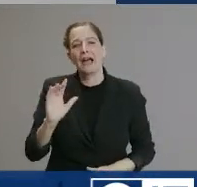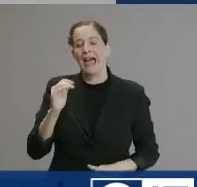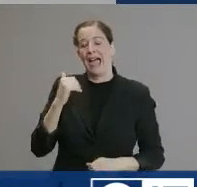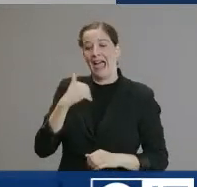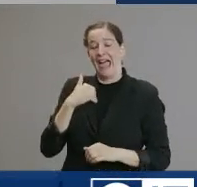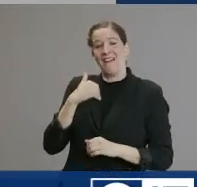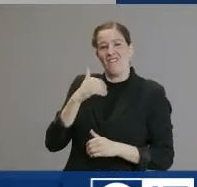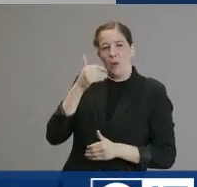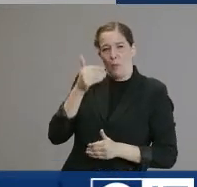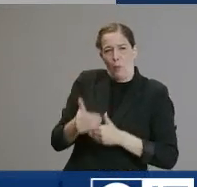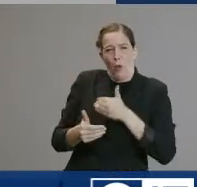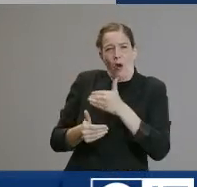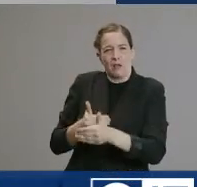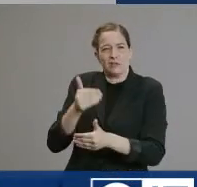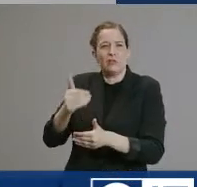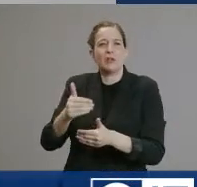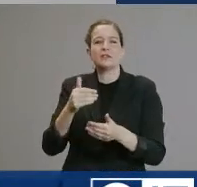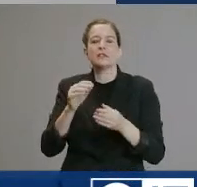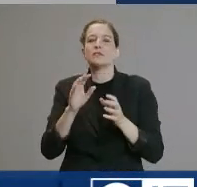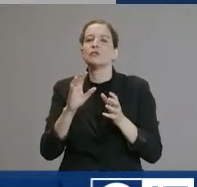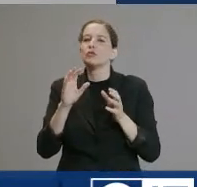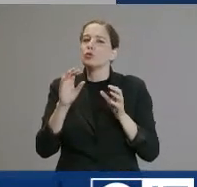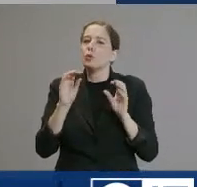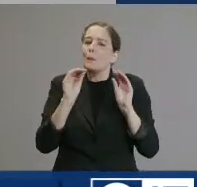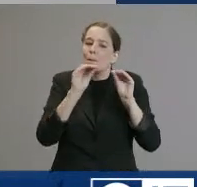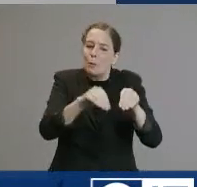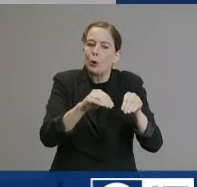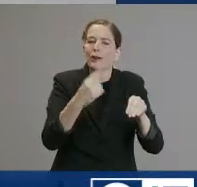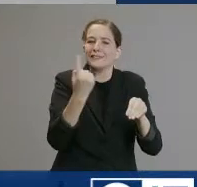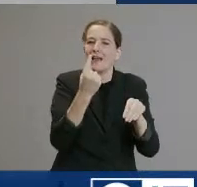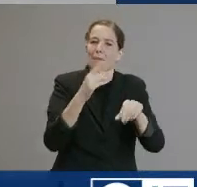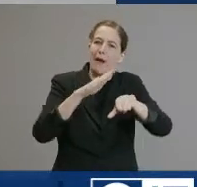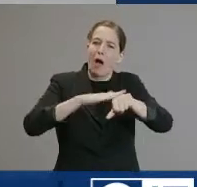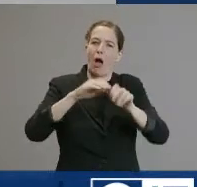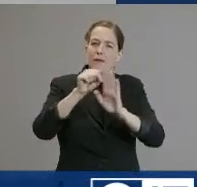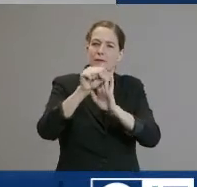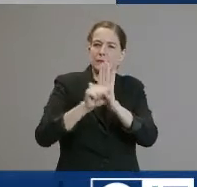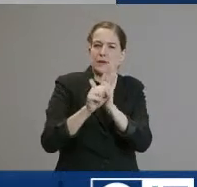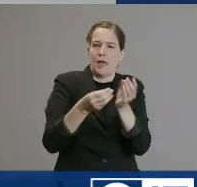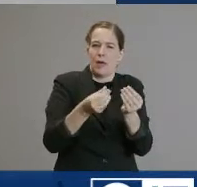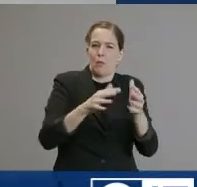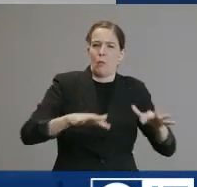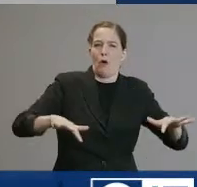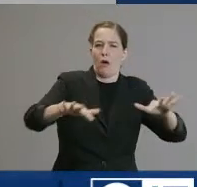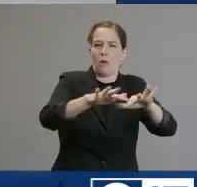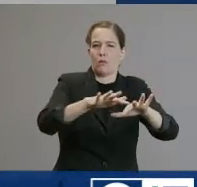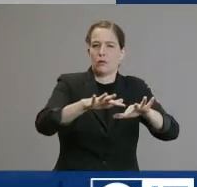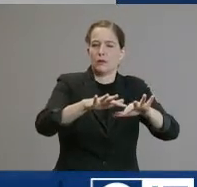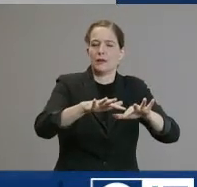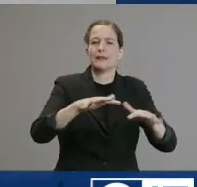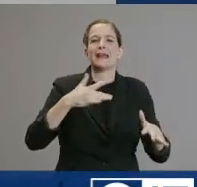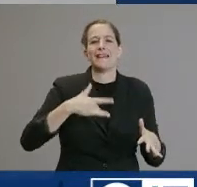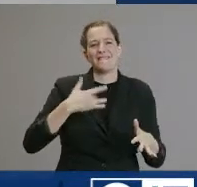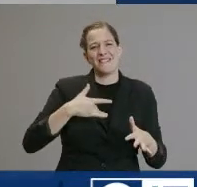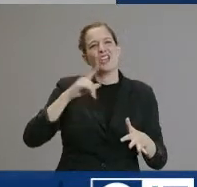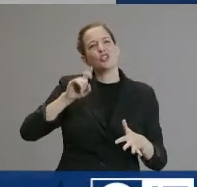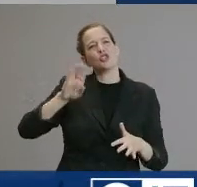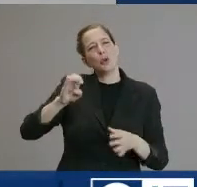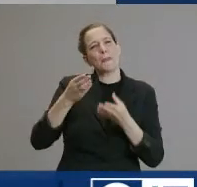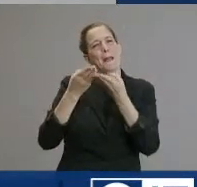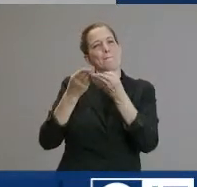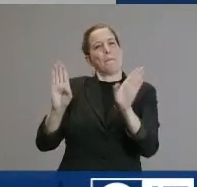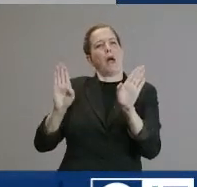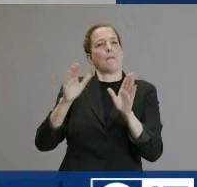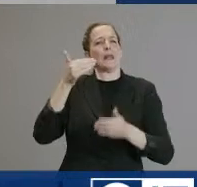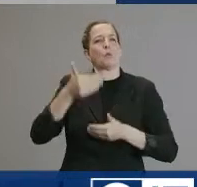Boland Plaza or on state property. I think there should be a public process if someone wants to go the